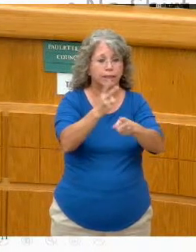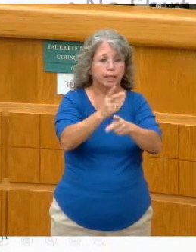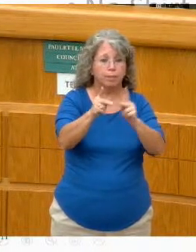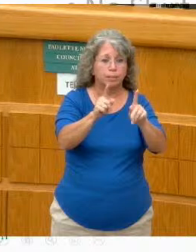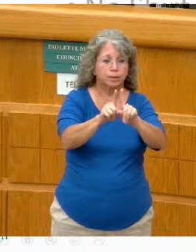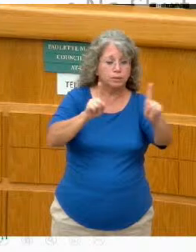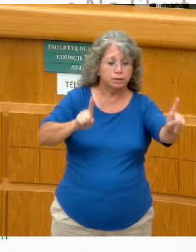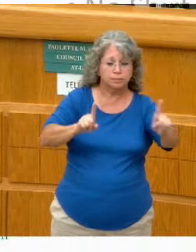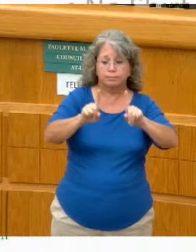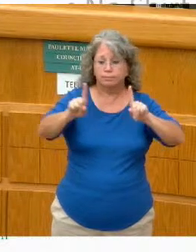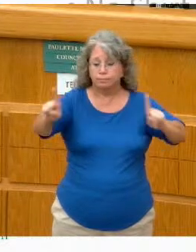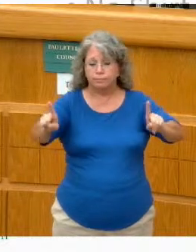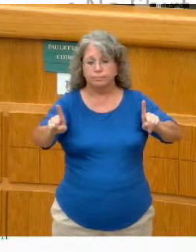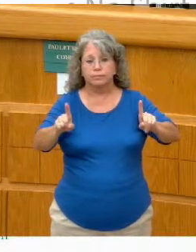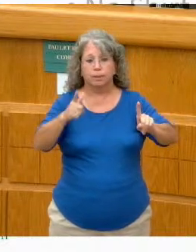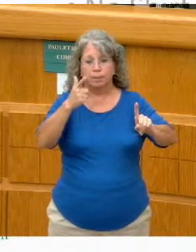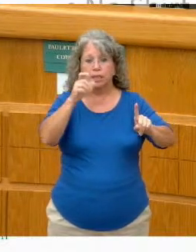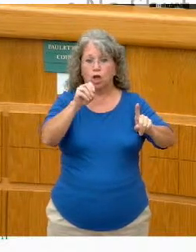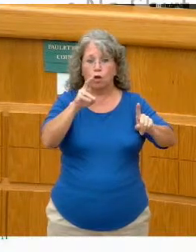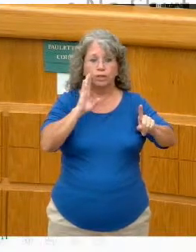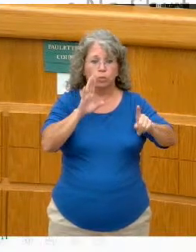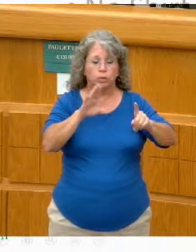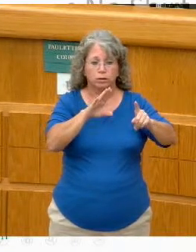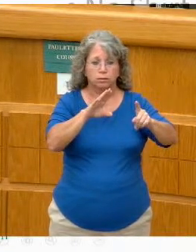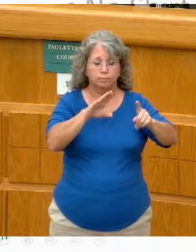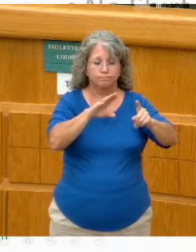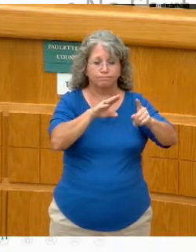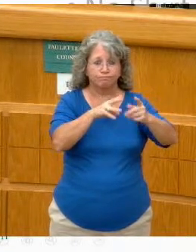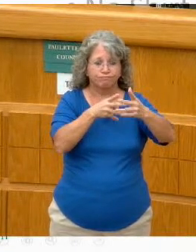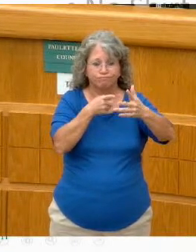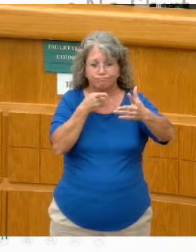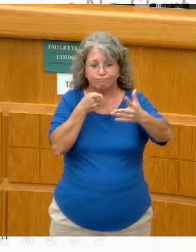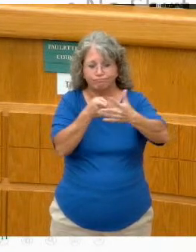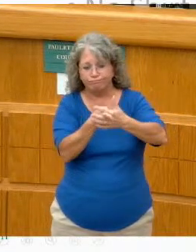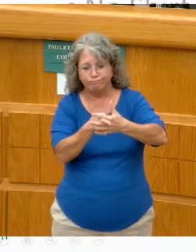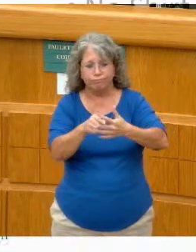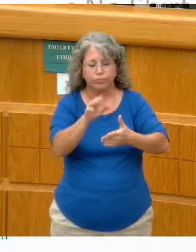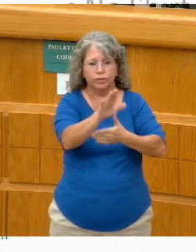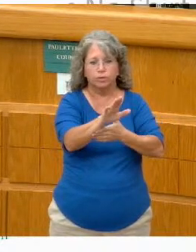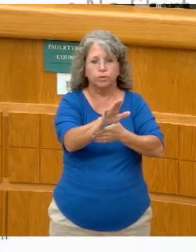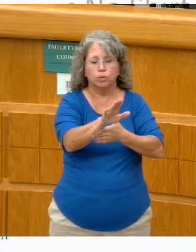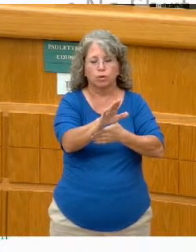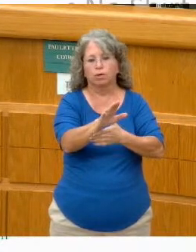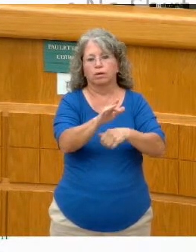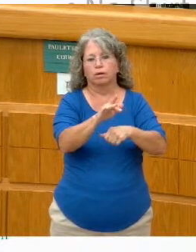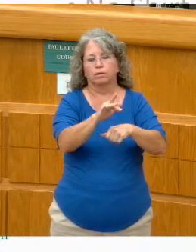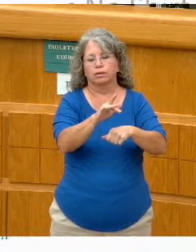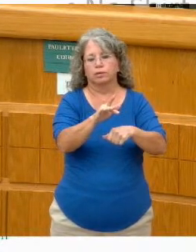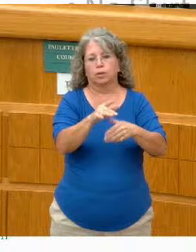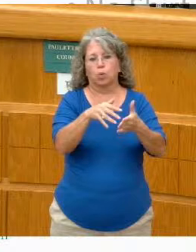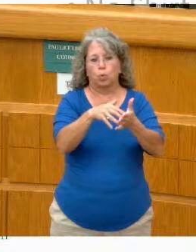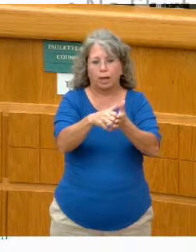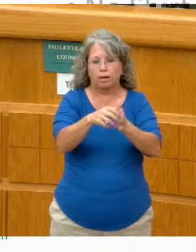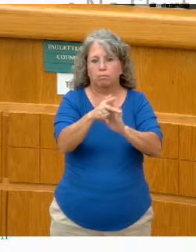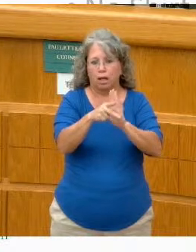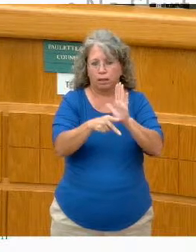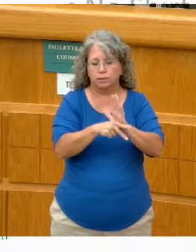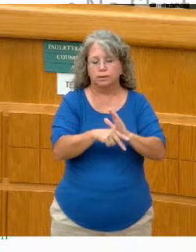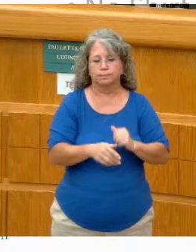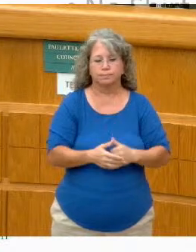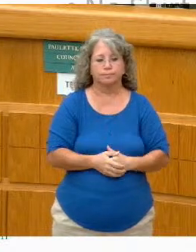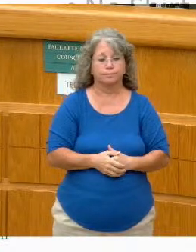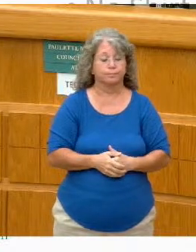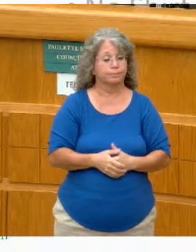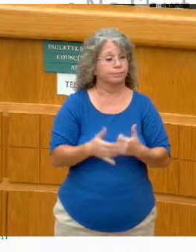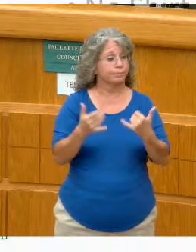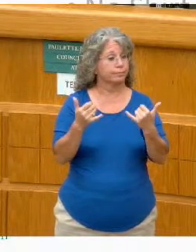COVID would have found them because it was so widespread in the Coastal Bend area. But with some schools